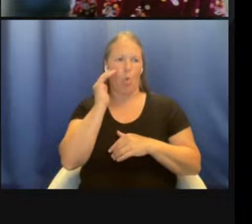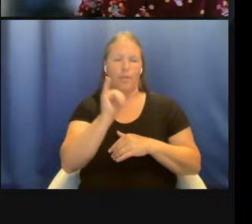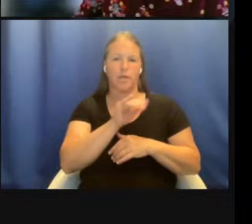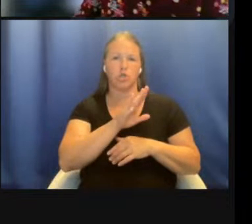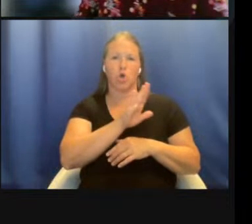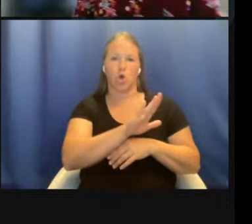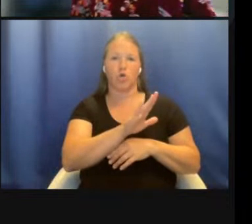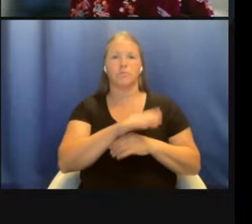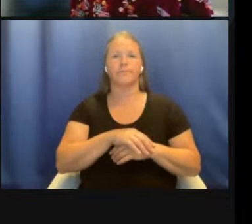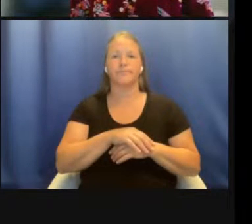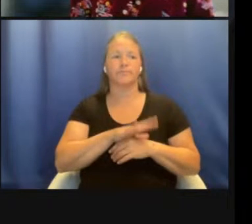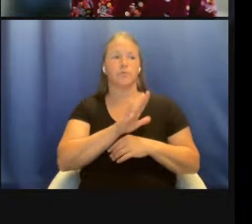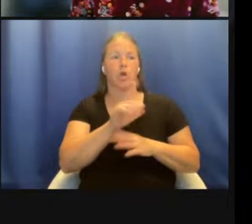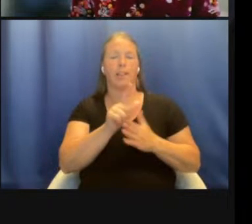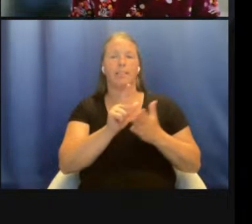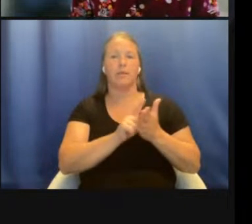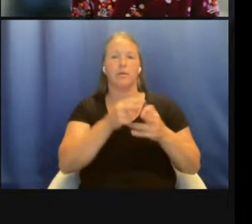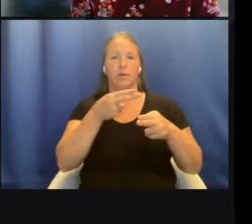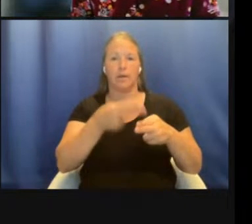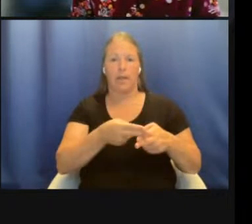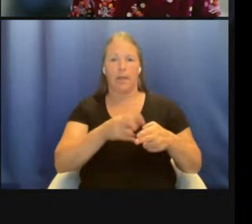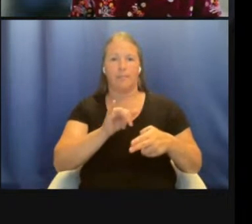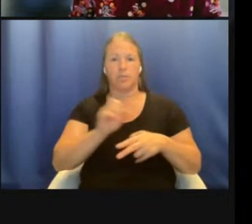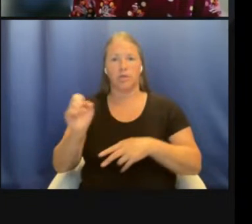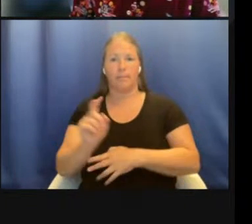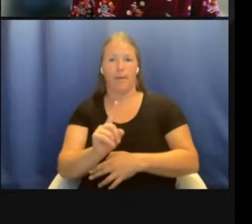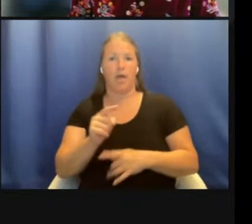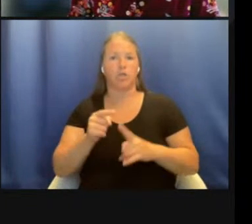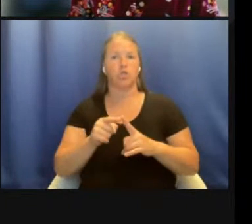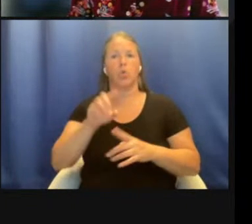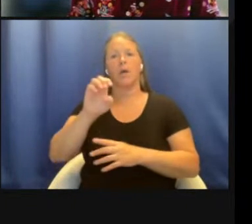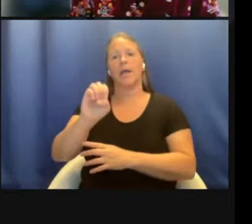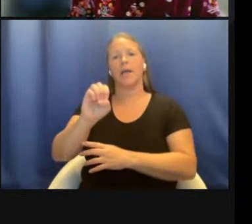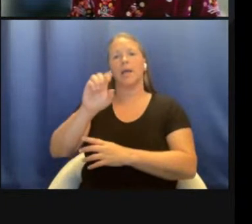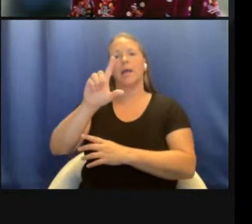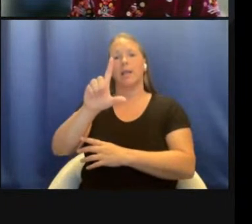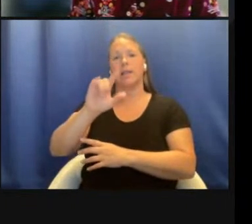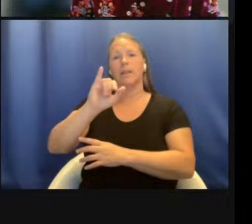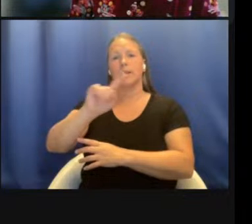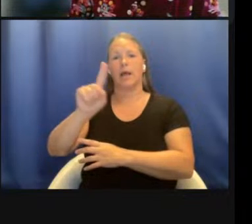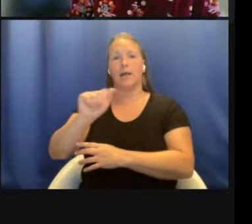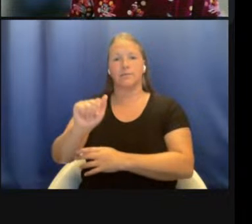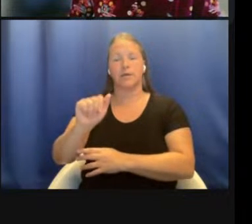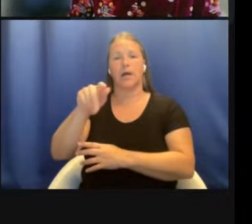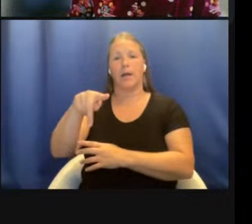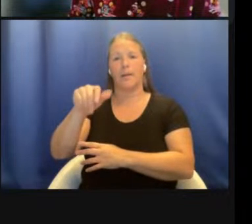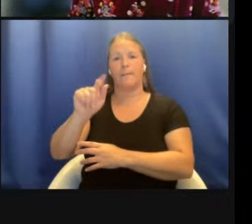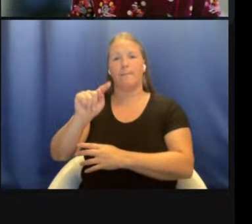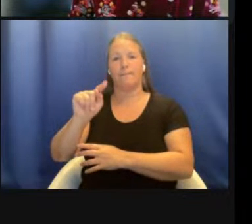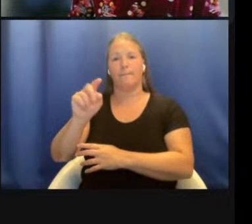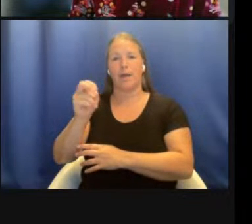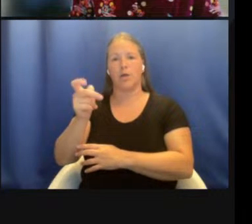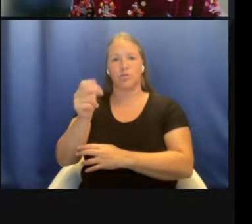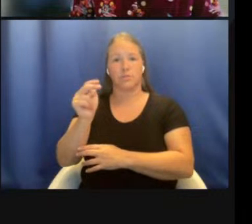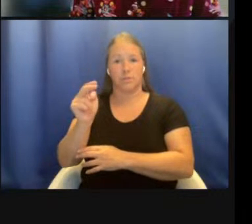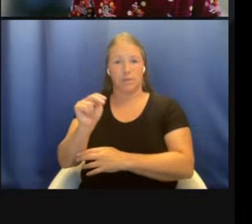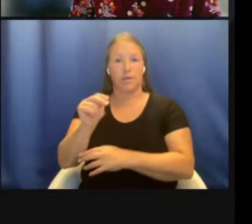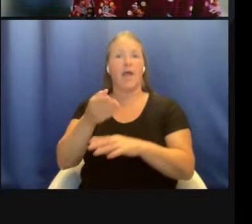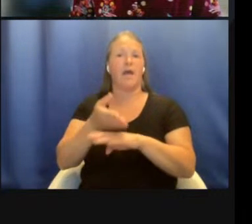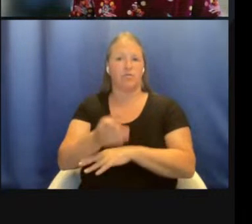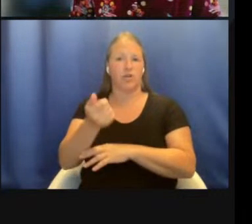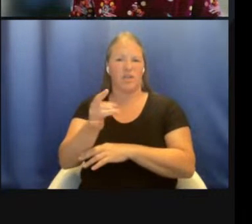the legal name that she returns to after her divorce in 1815. But it is on this desk